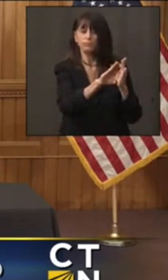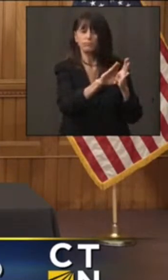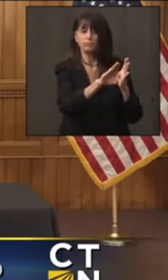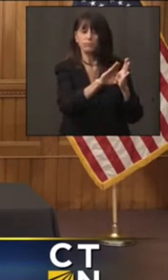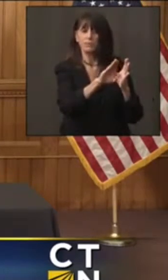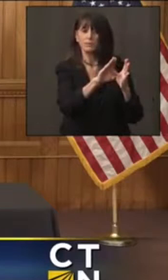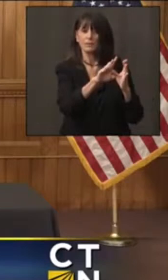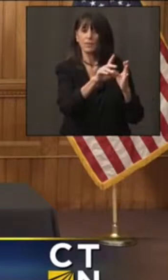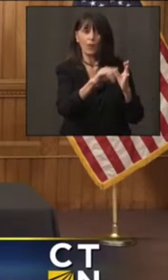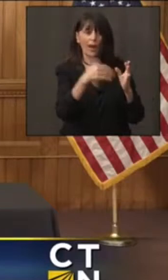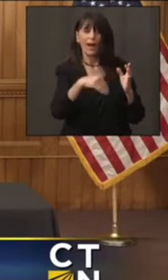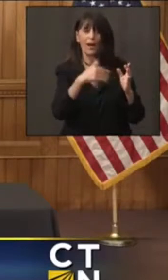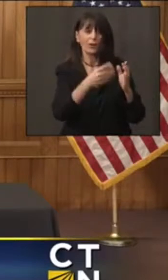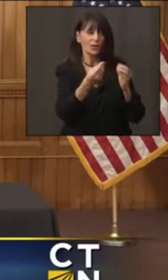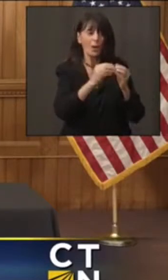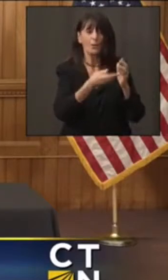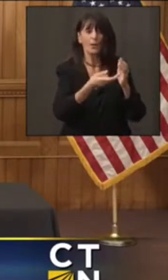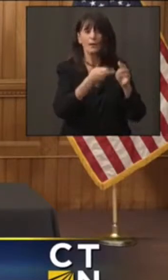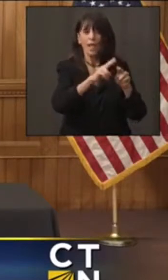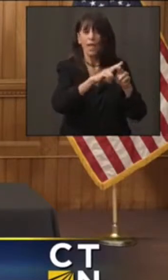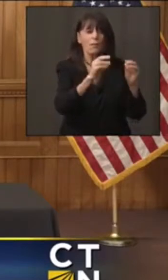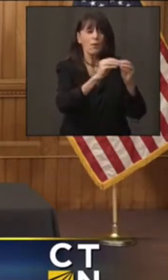100,000 threshold.